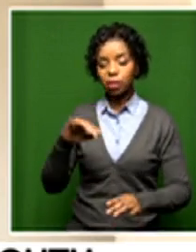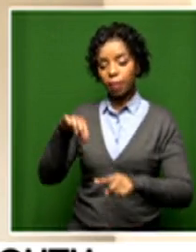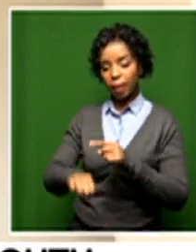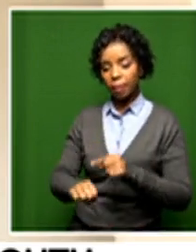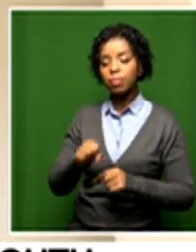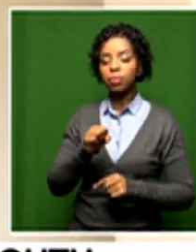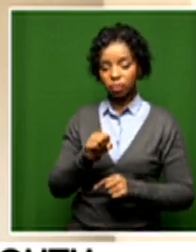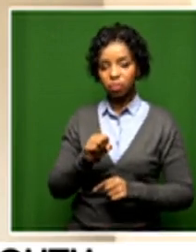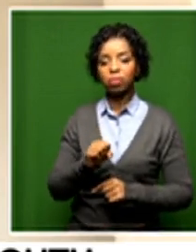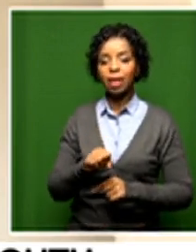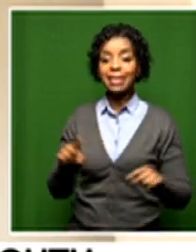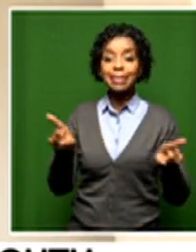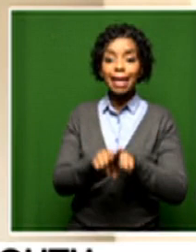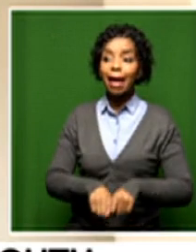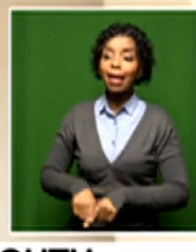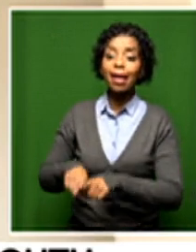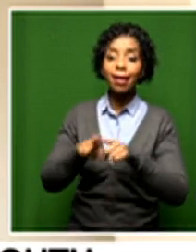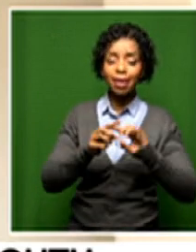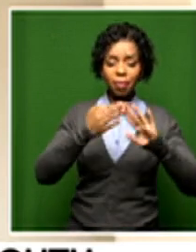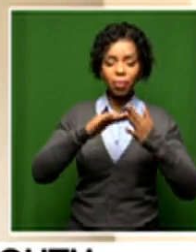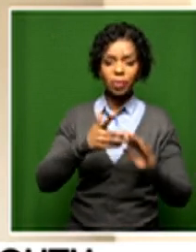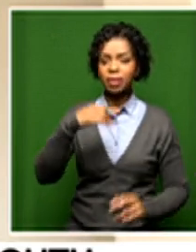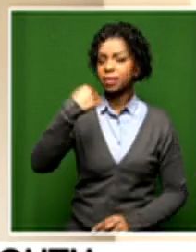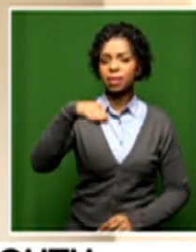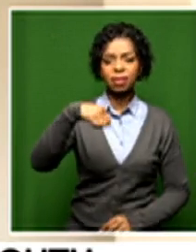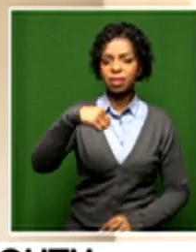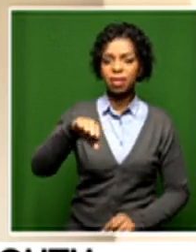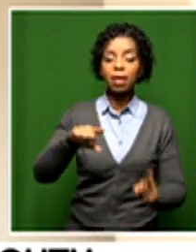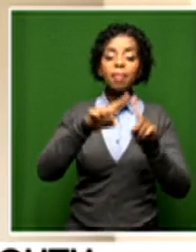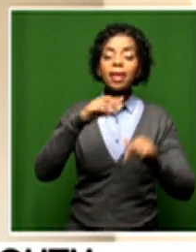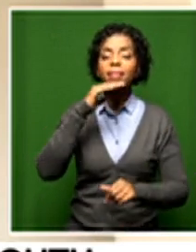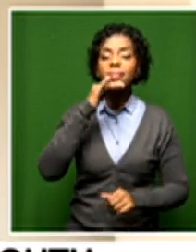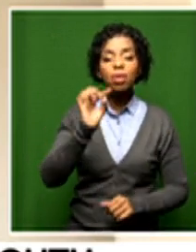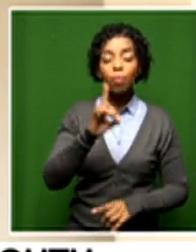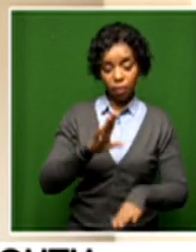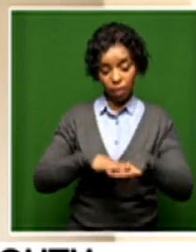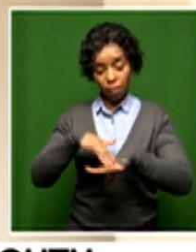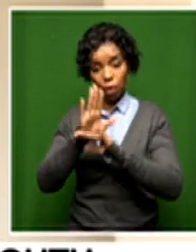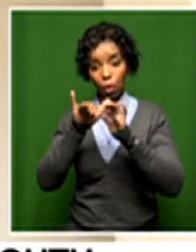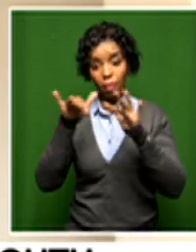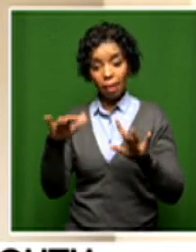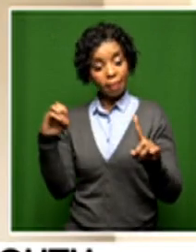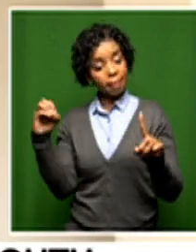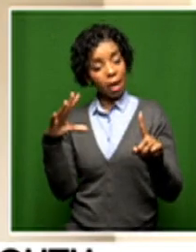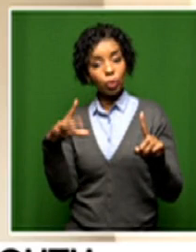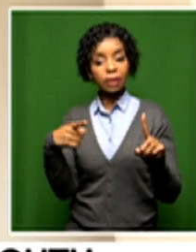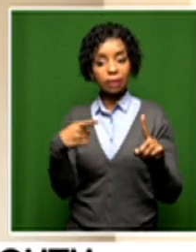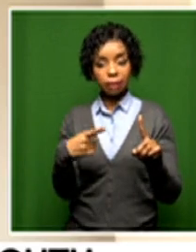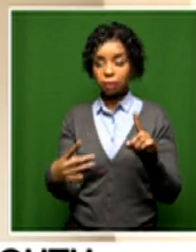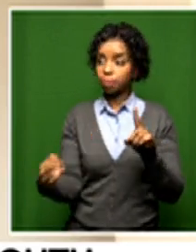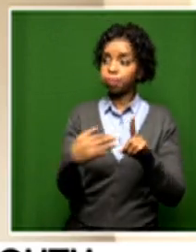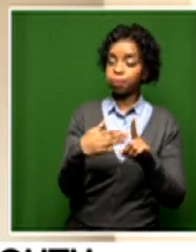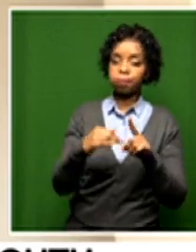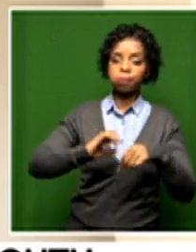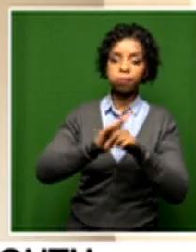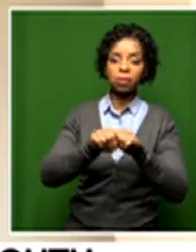we'll find the same thing. What it does mean is that there are more people who've been exposed to the infection than those that were reported to be